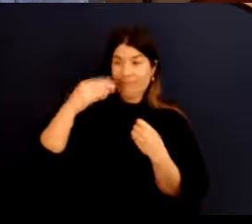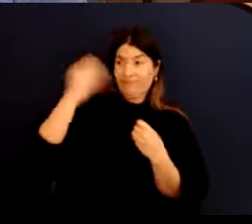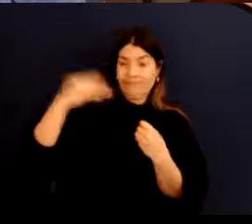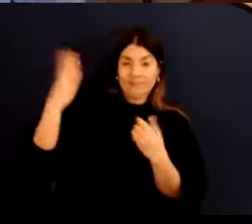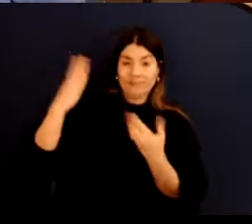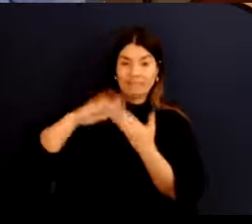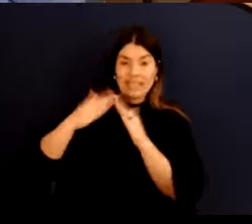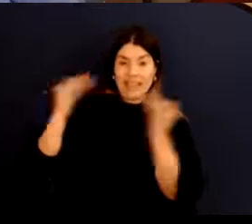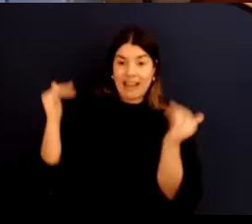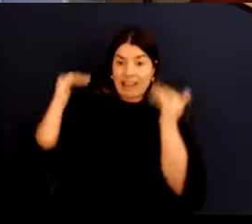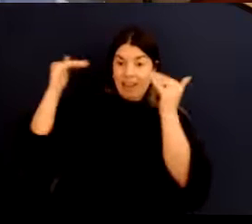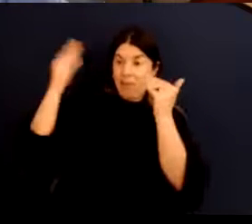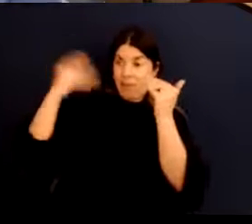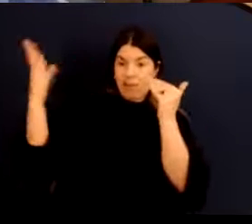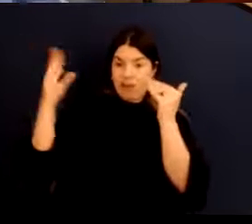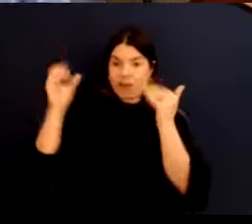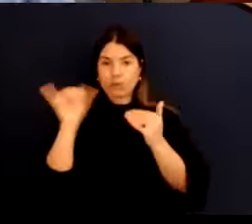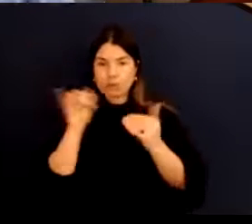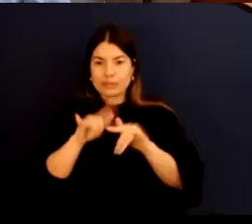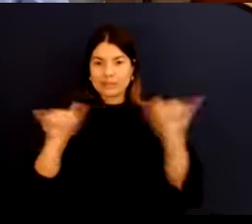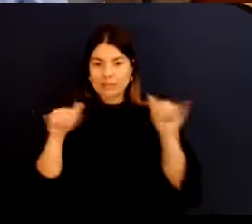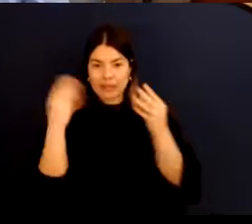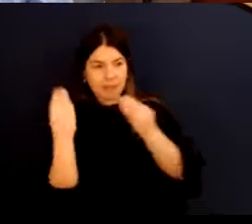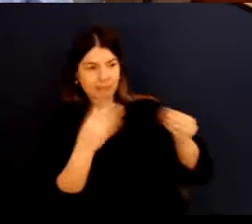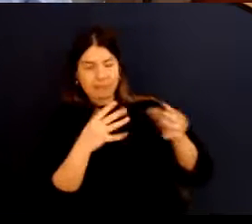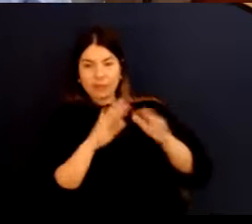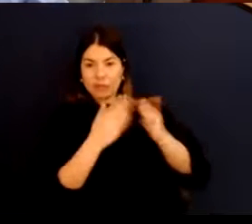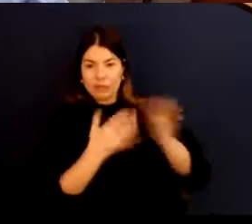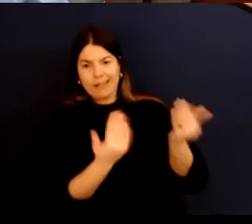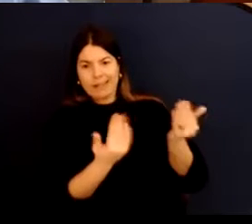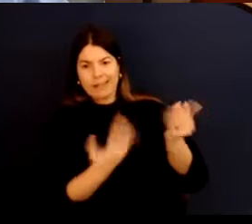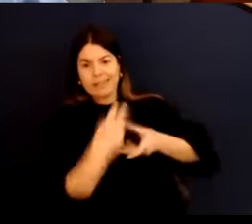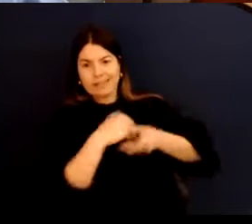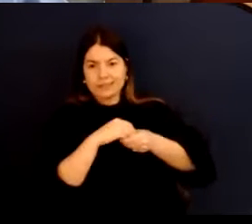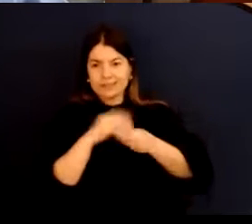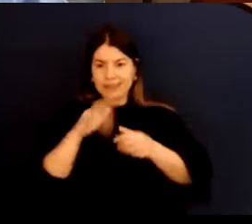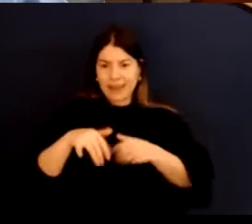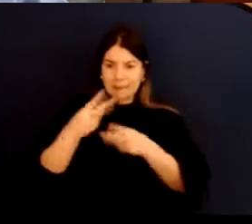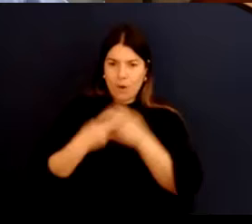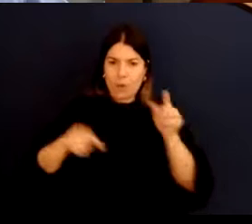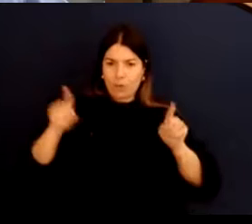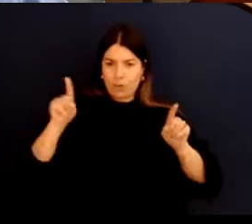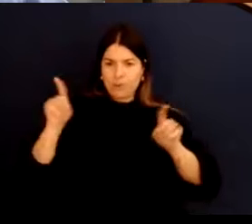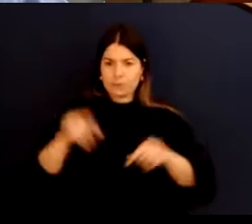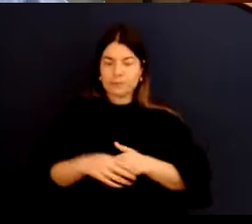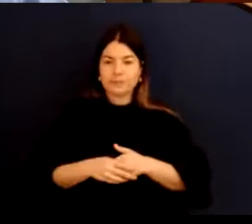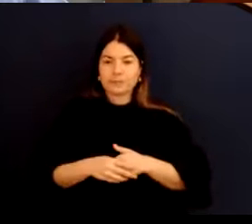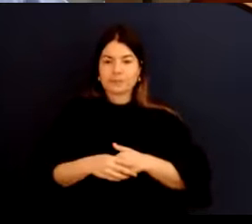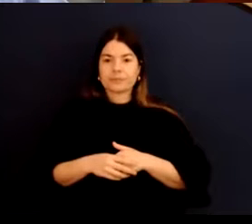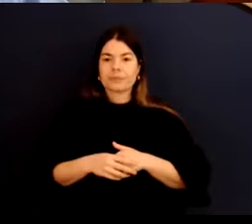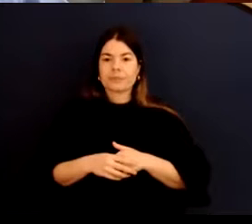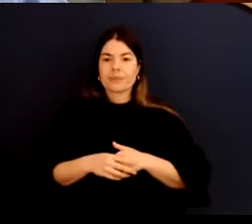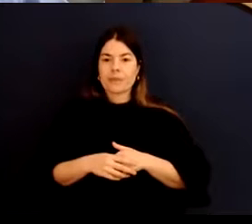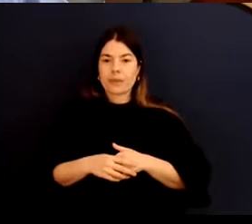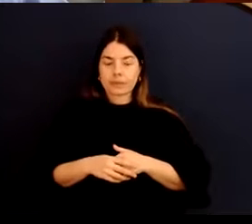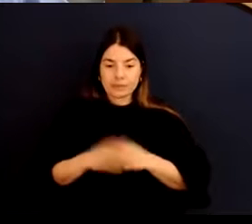those people in the community. Thank you. And the next candidate